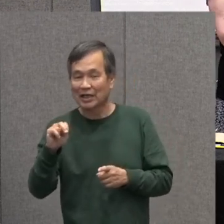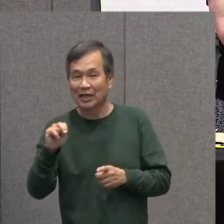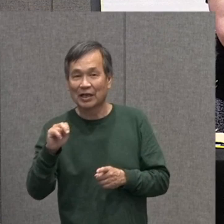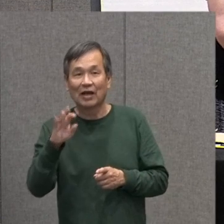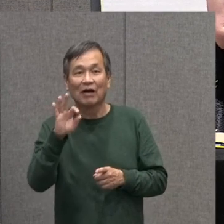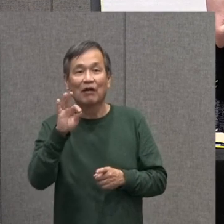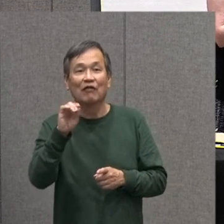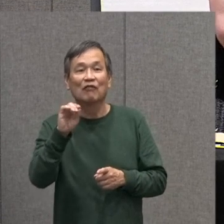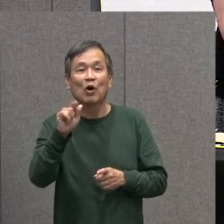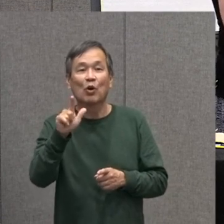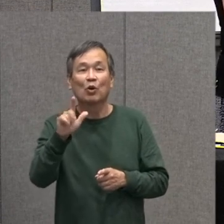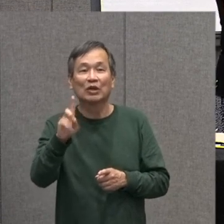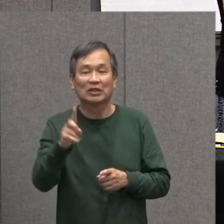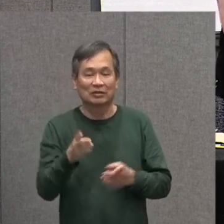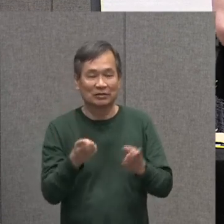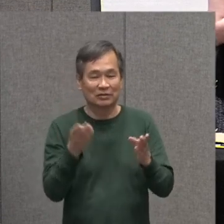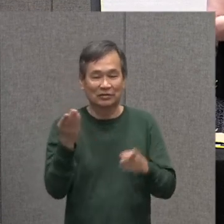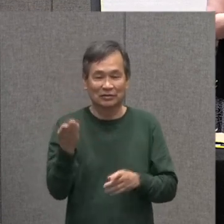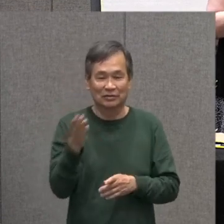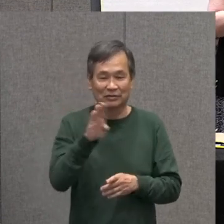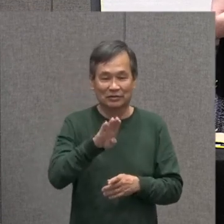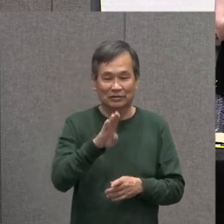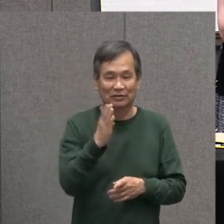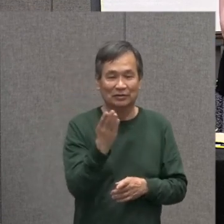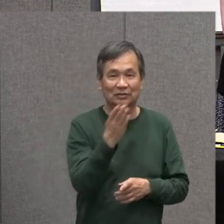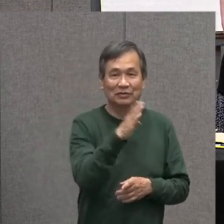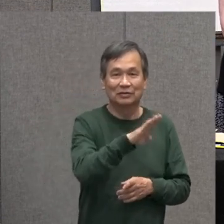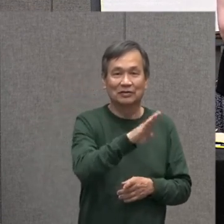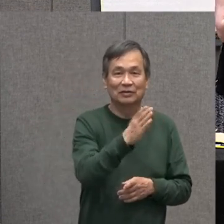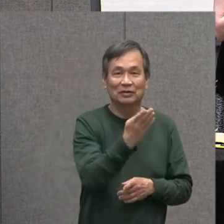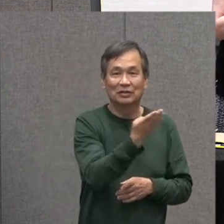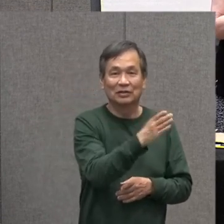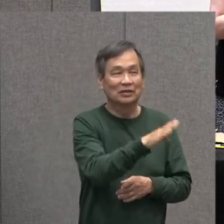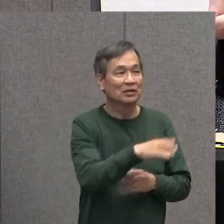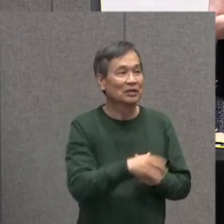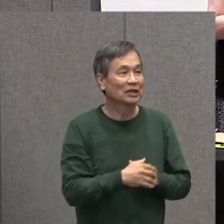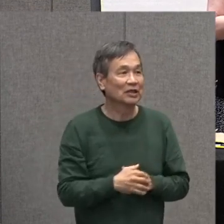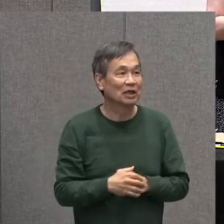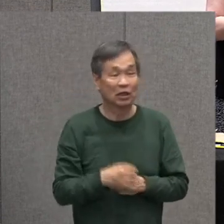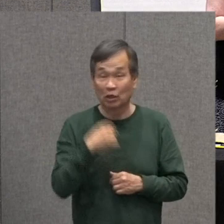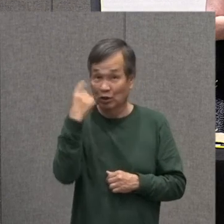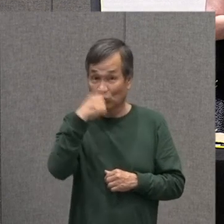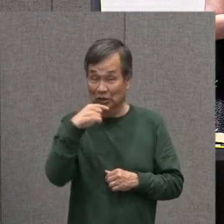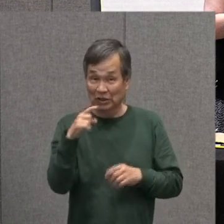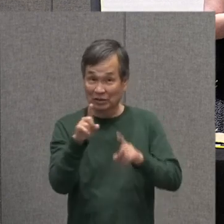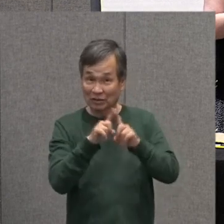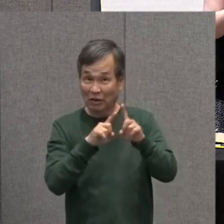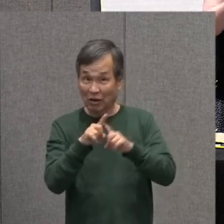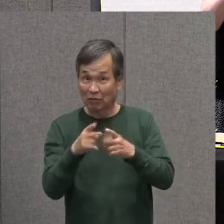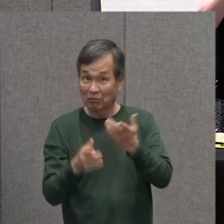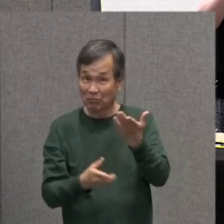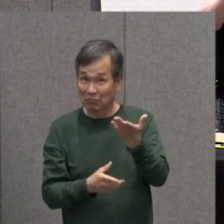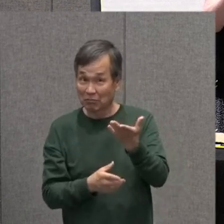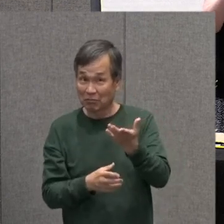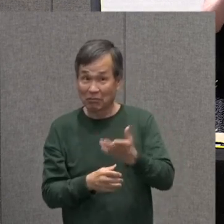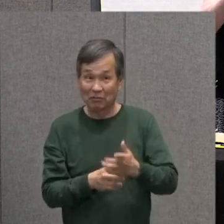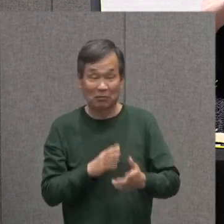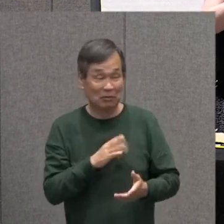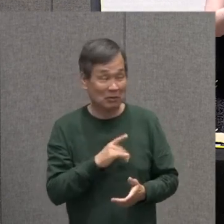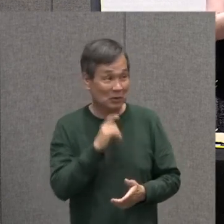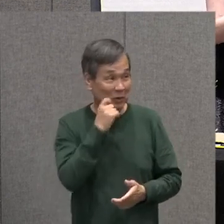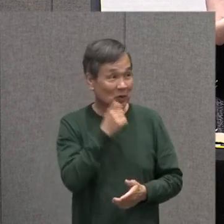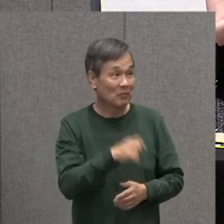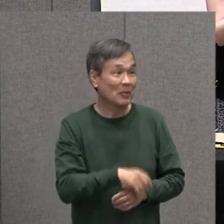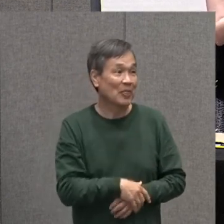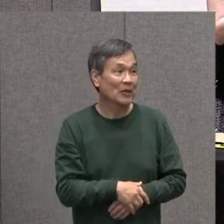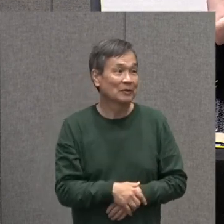right. Even if I glued these two pieces together, it would look kind of like a star. Hey, very nice. There's